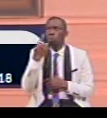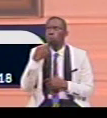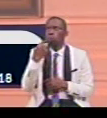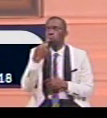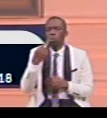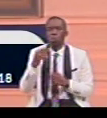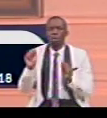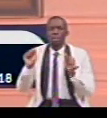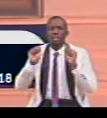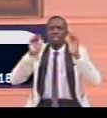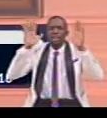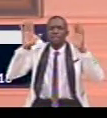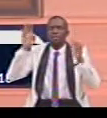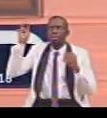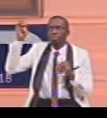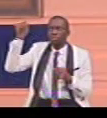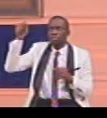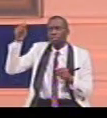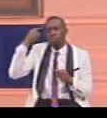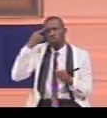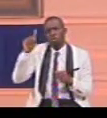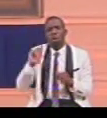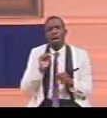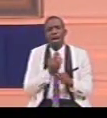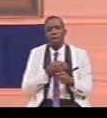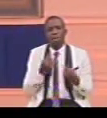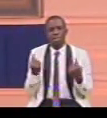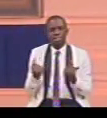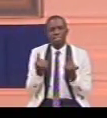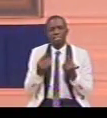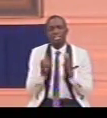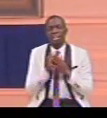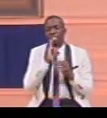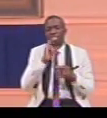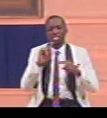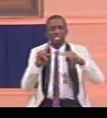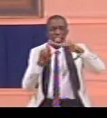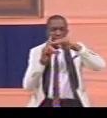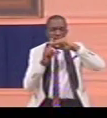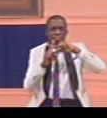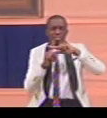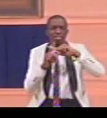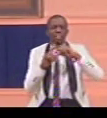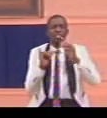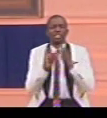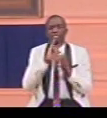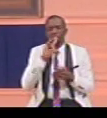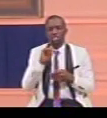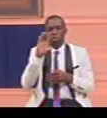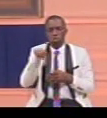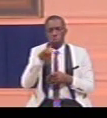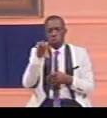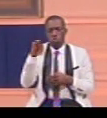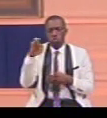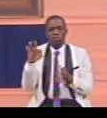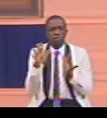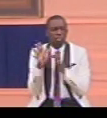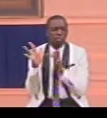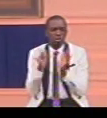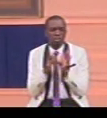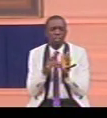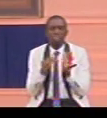himself for our sins that's talking about Calvary that's talking about the cross of Jesus that's talking about the sacrifice